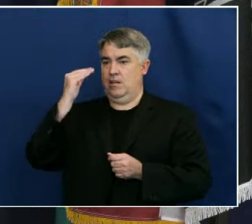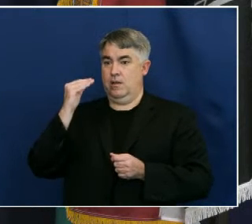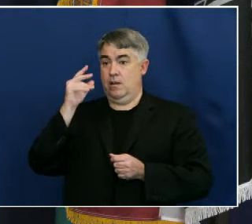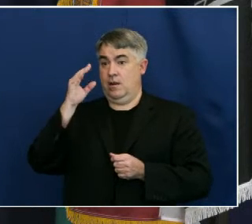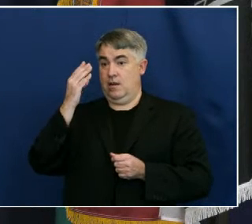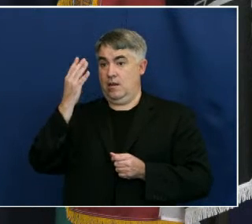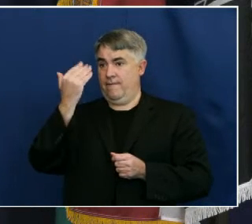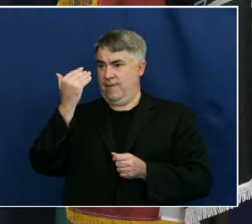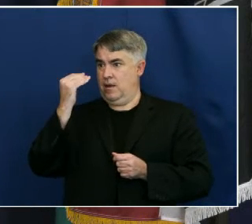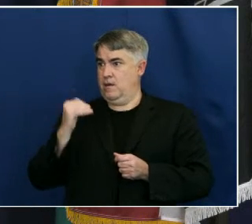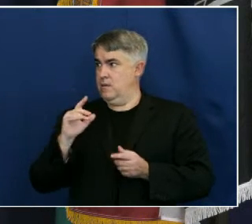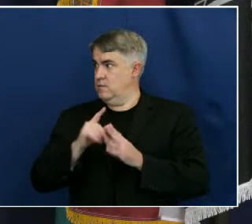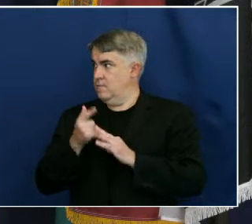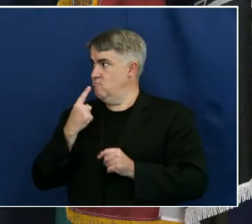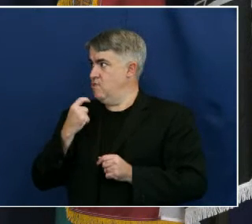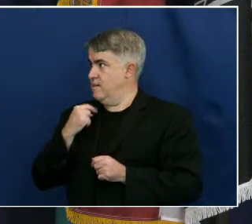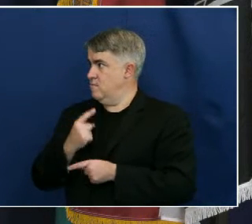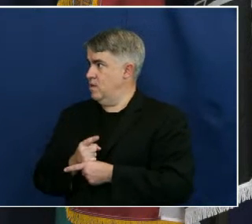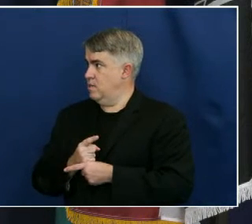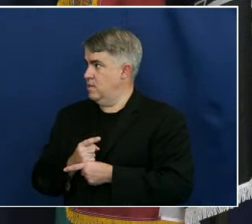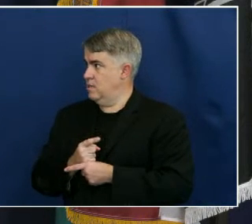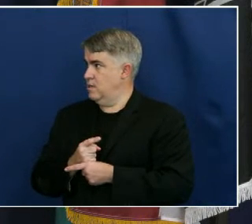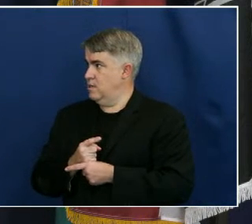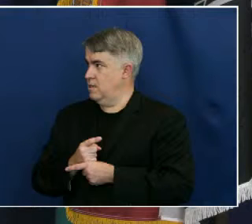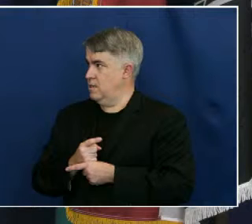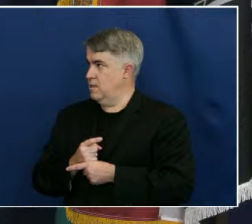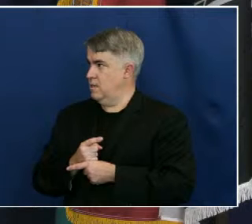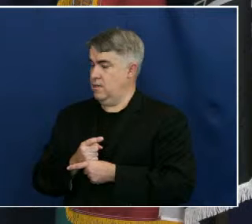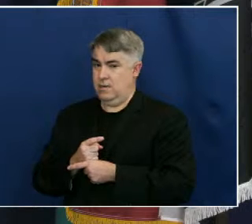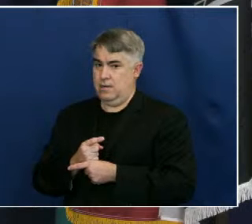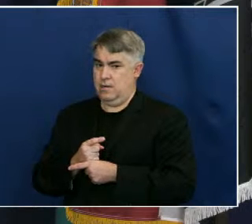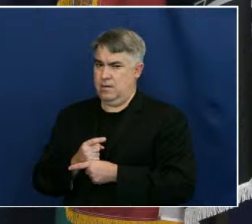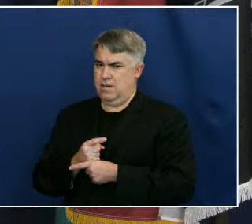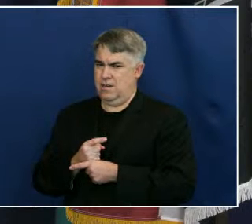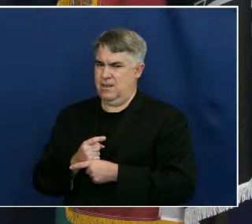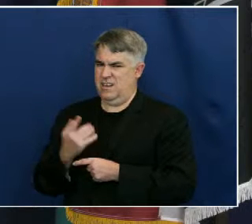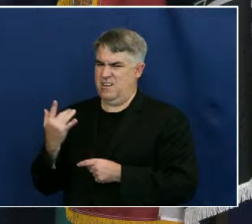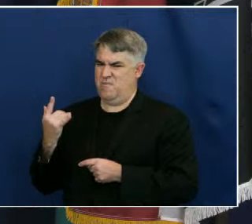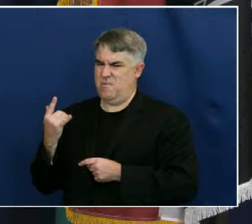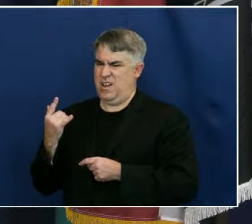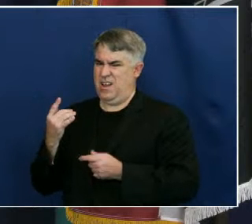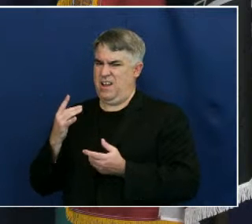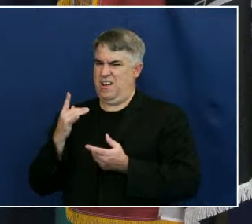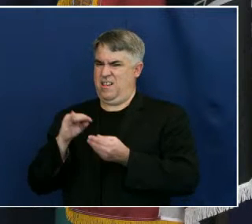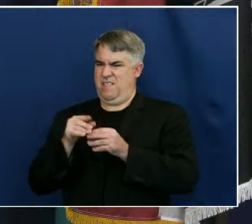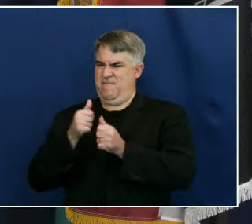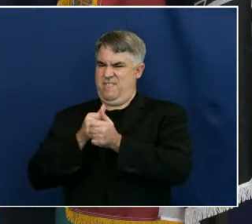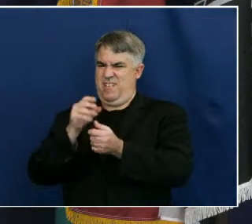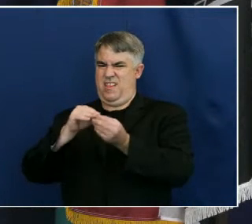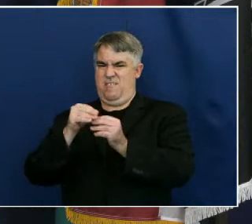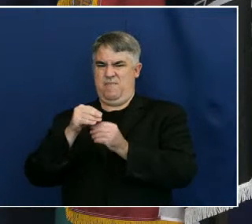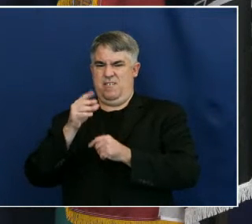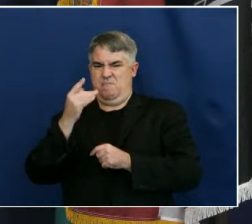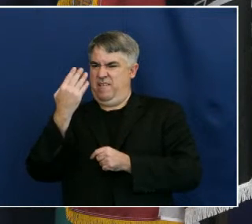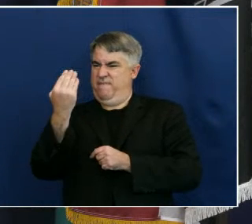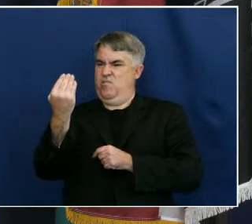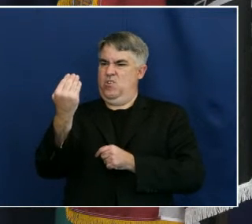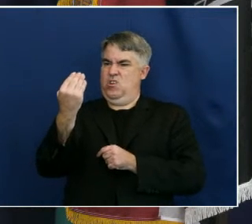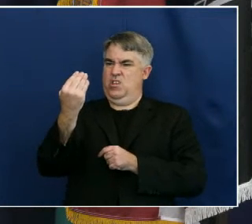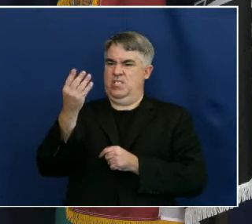why the 14 per 100,000 is the proper criteria for tier assessment? And if your